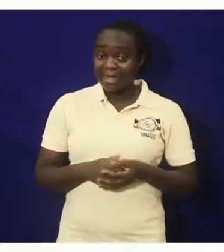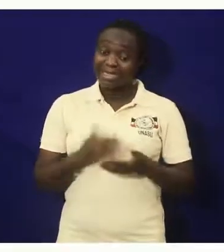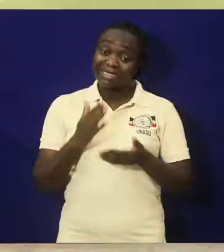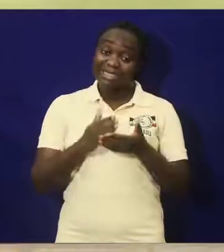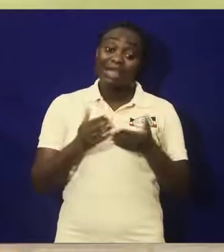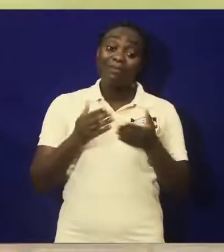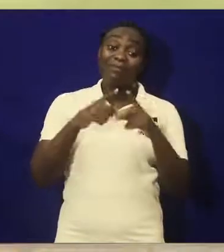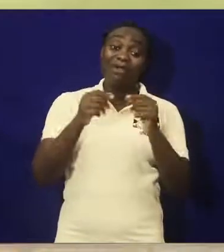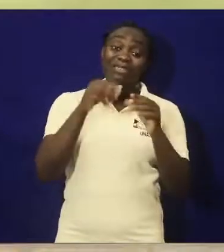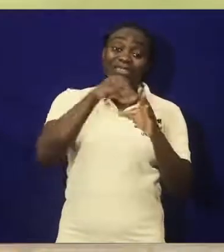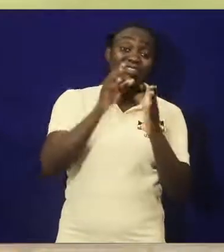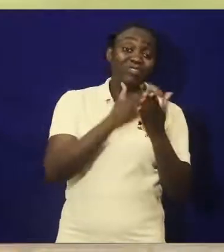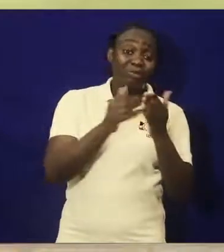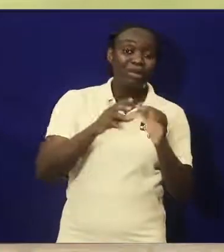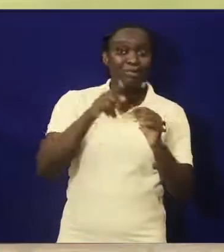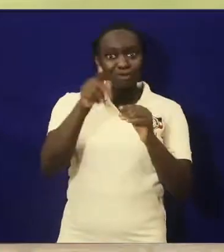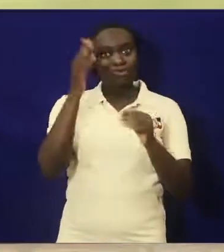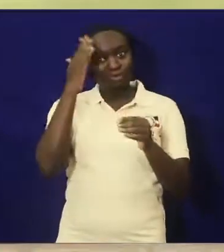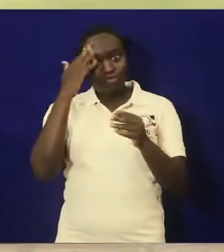the song.